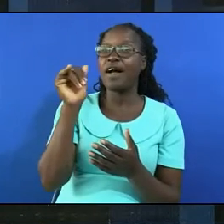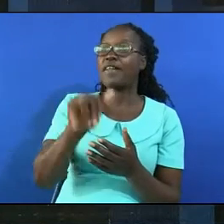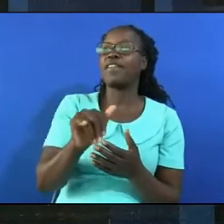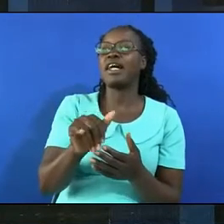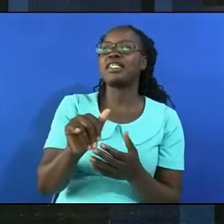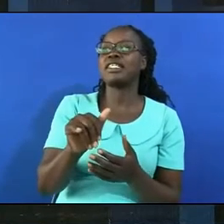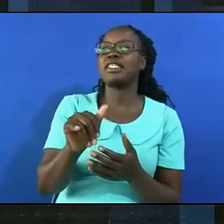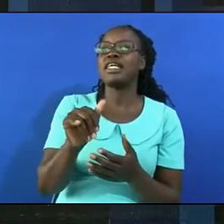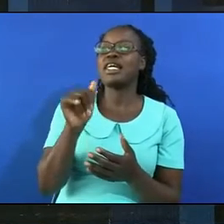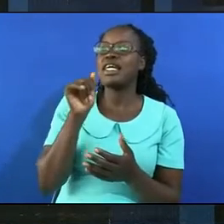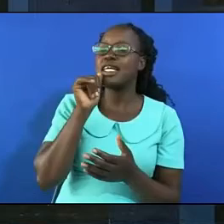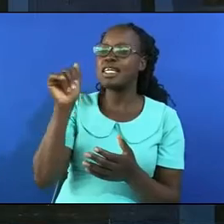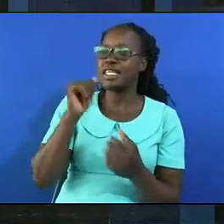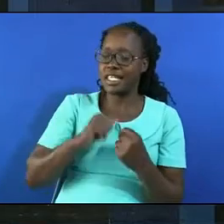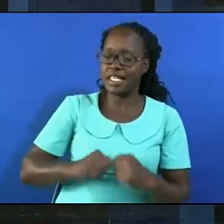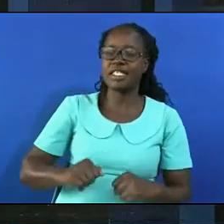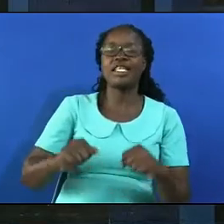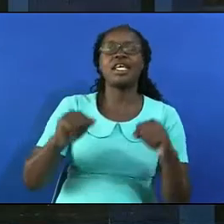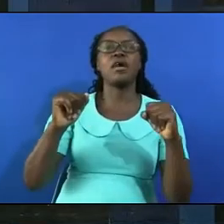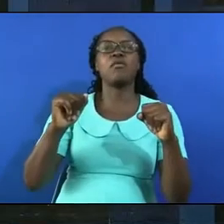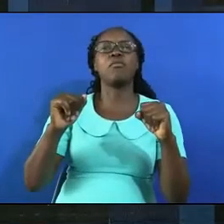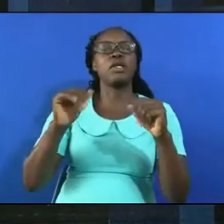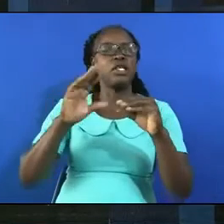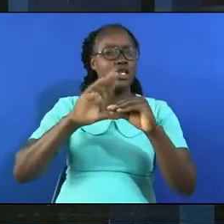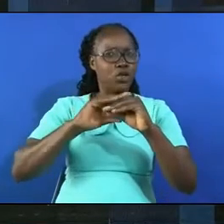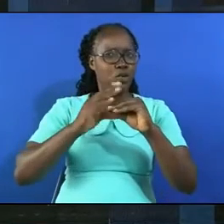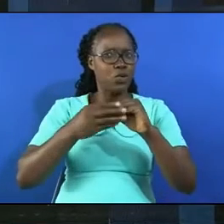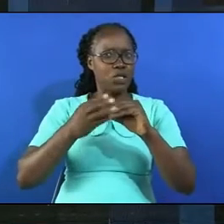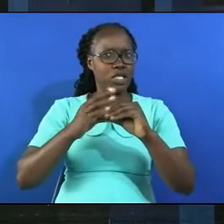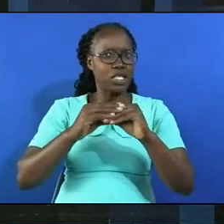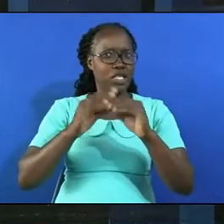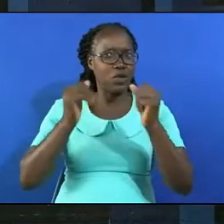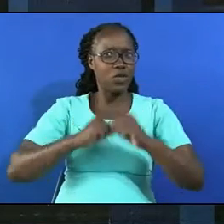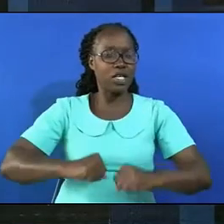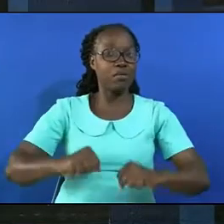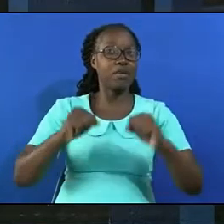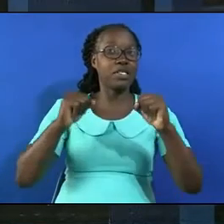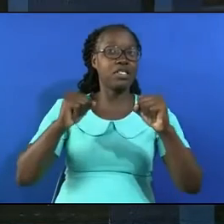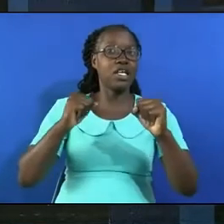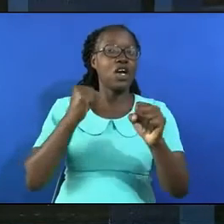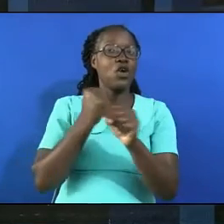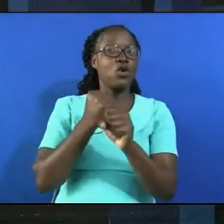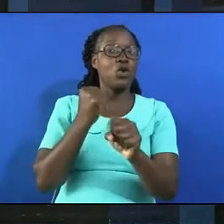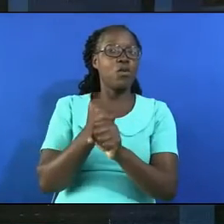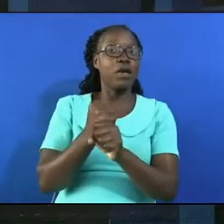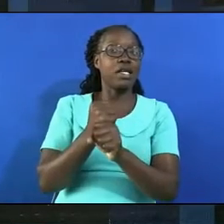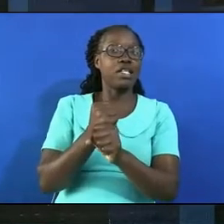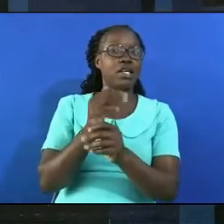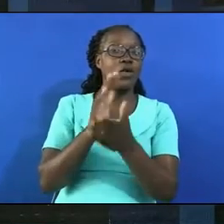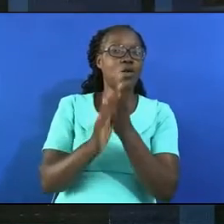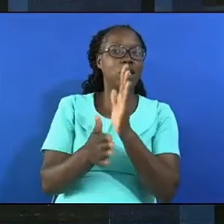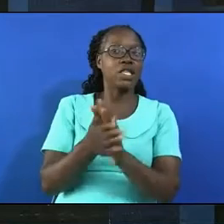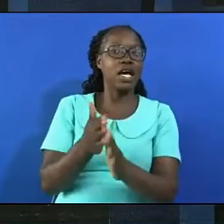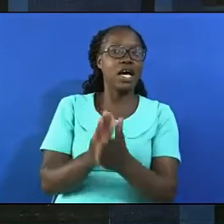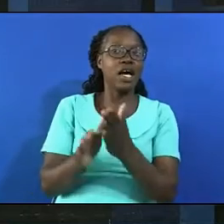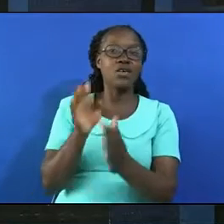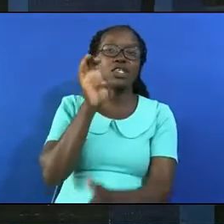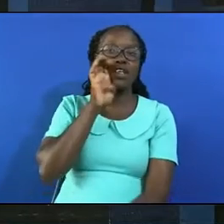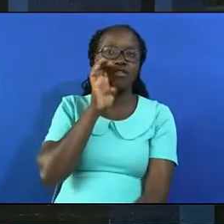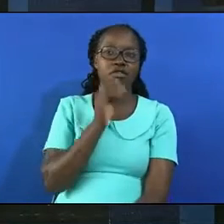that he is able, he was created with capacity to operate without Eve.